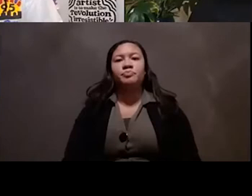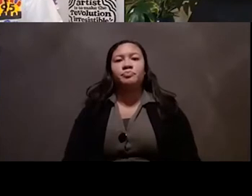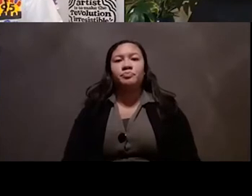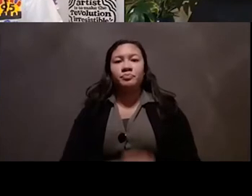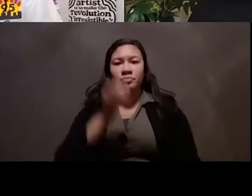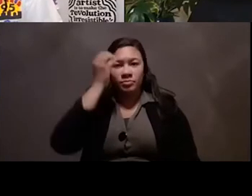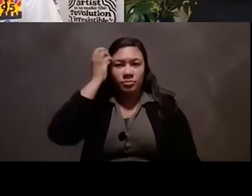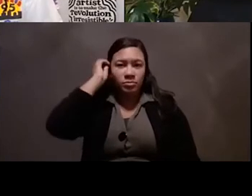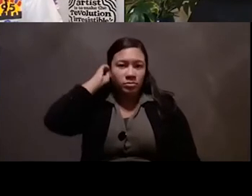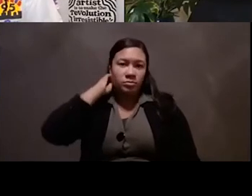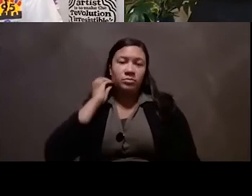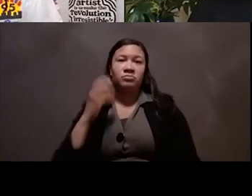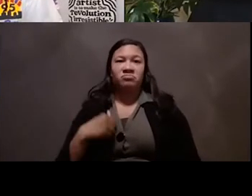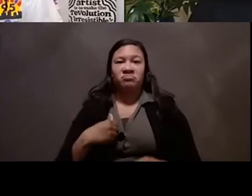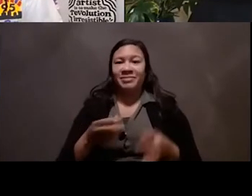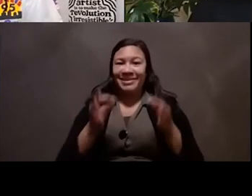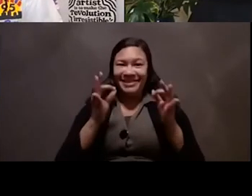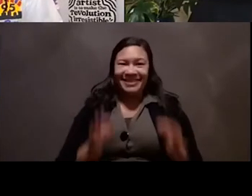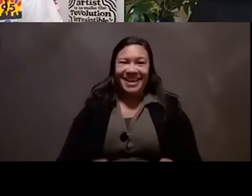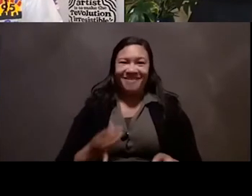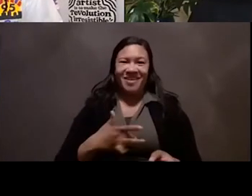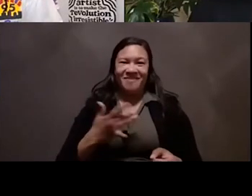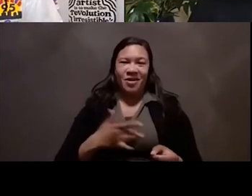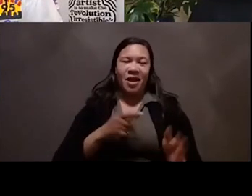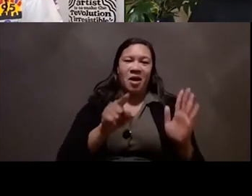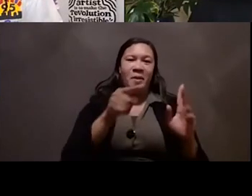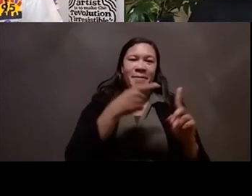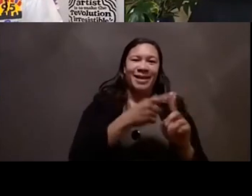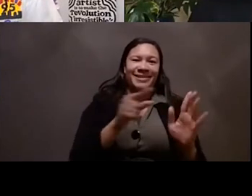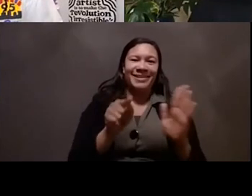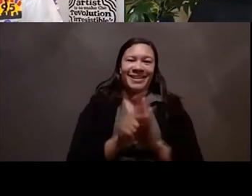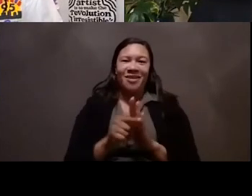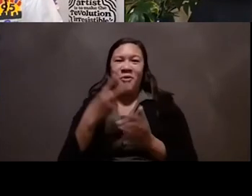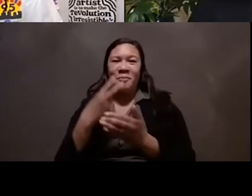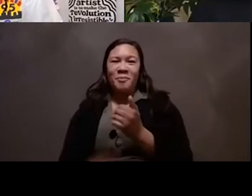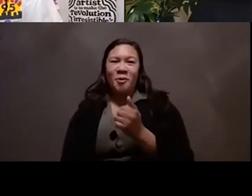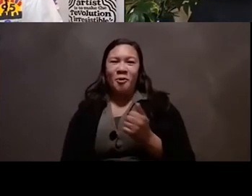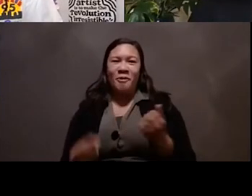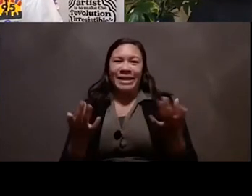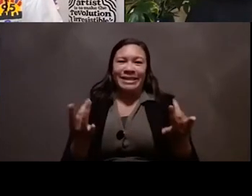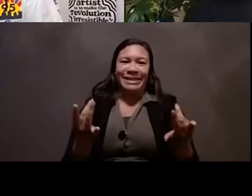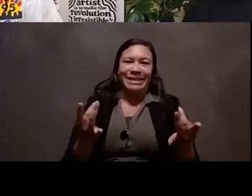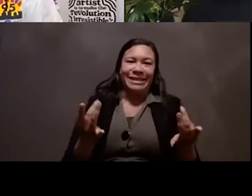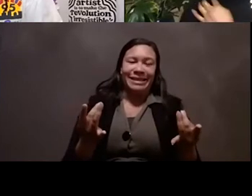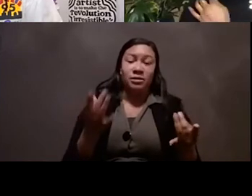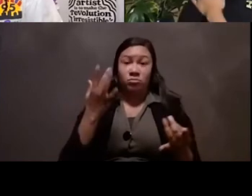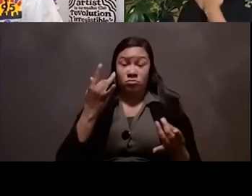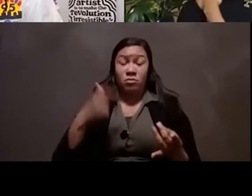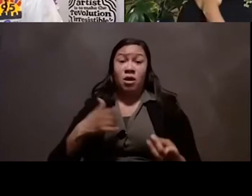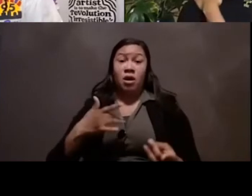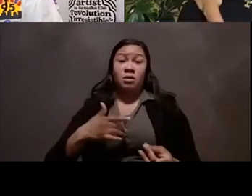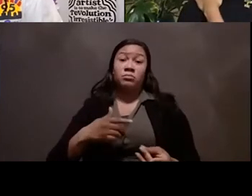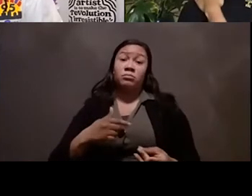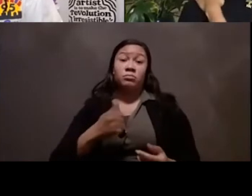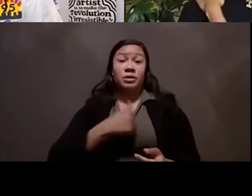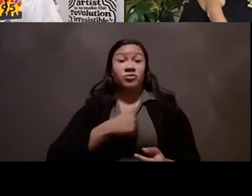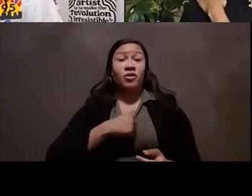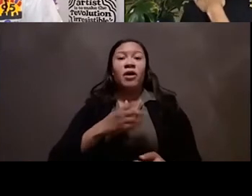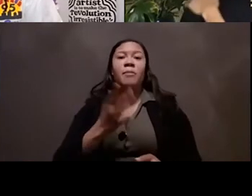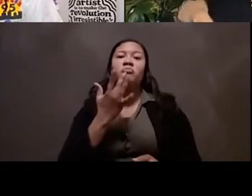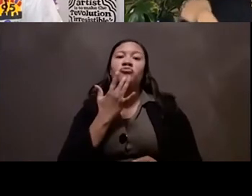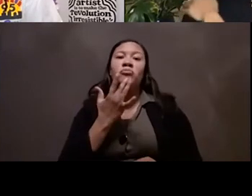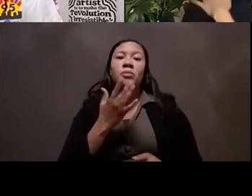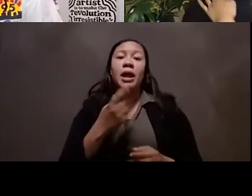I definitely feel the double-edged sword nature, because it feels like I'm personally just a very private person, so I don't